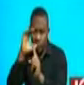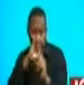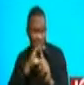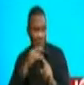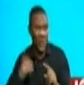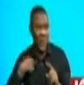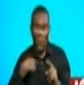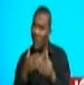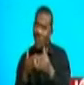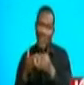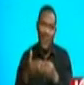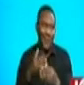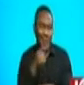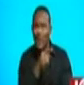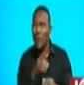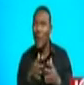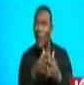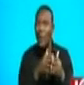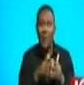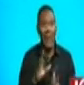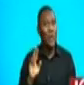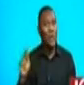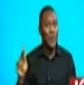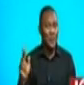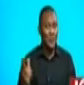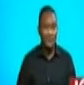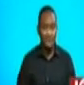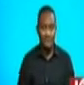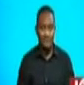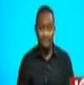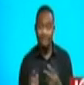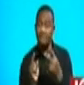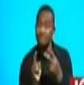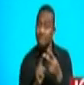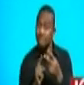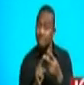US and the United Kingdom on this. Secondly,